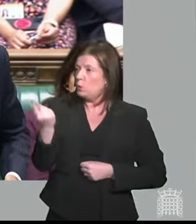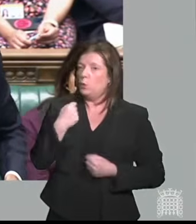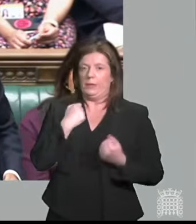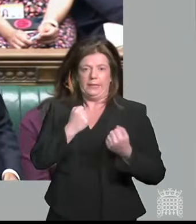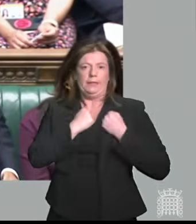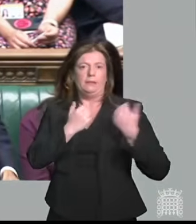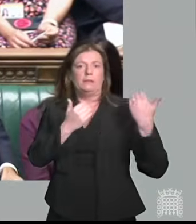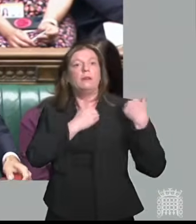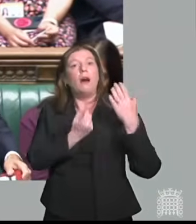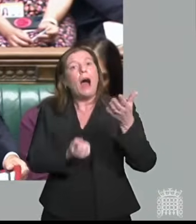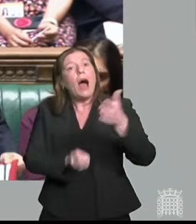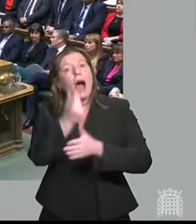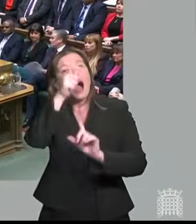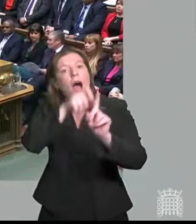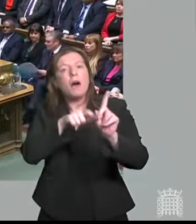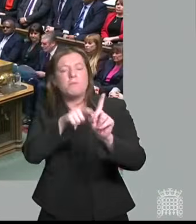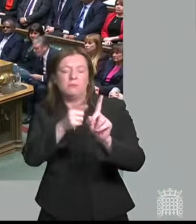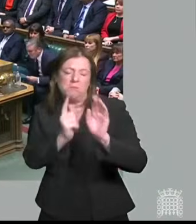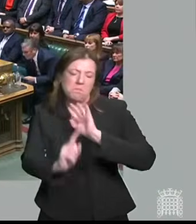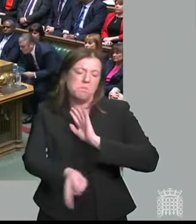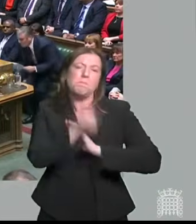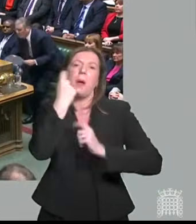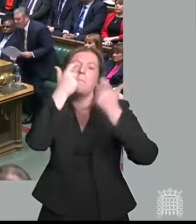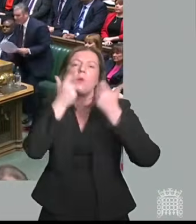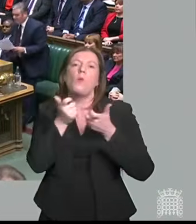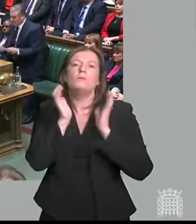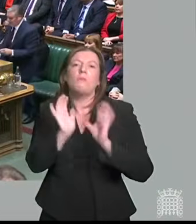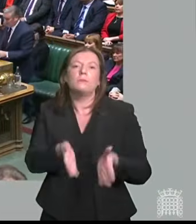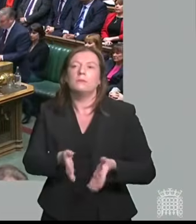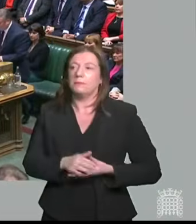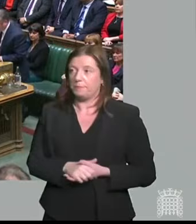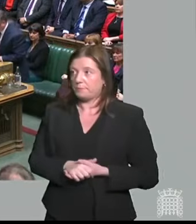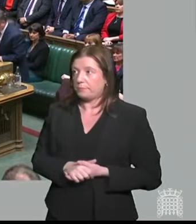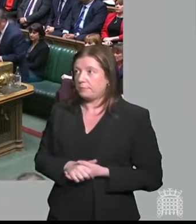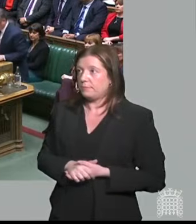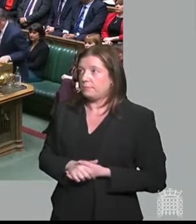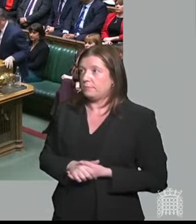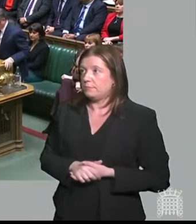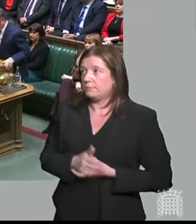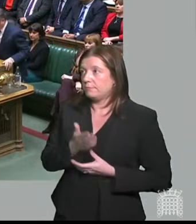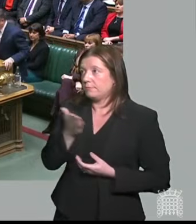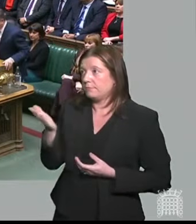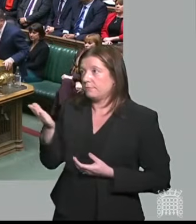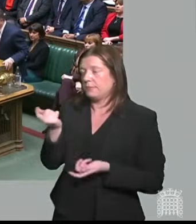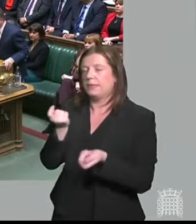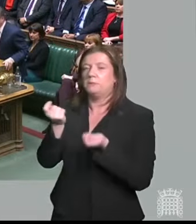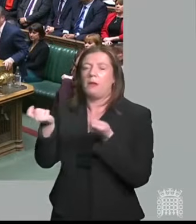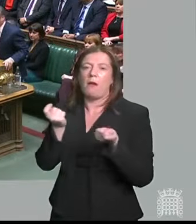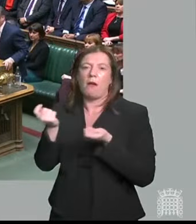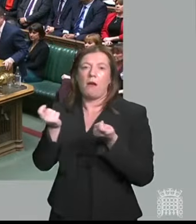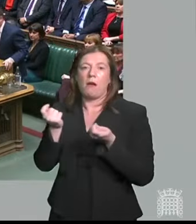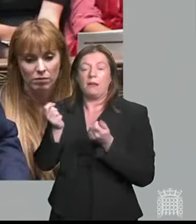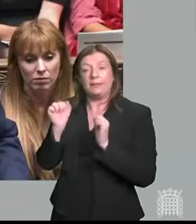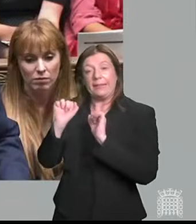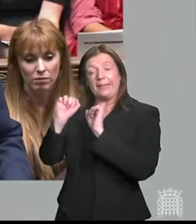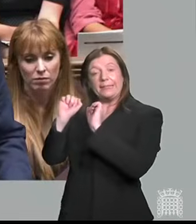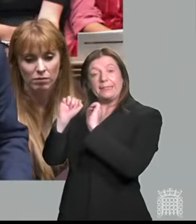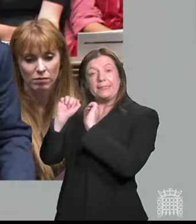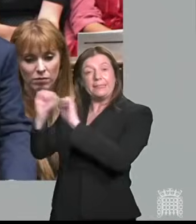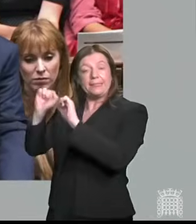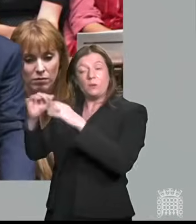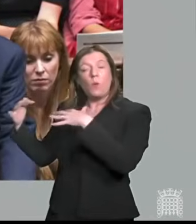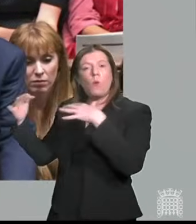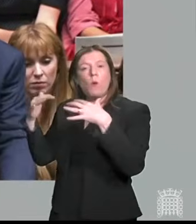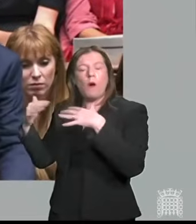this face the full force of the law. Keir Starmer. Thank you, Mr. Speaker. We do not want this conflict to harm us here at